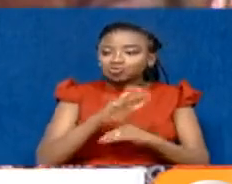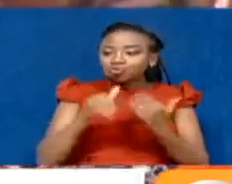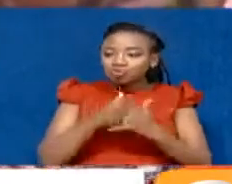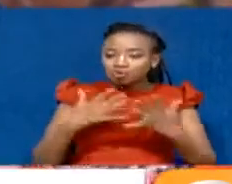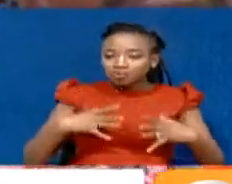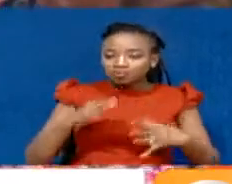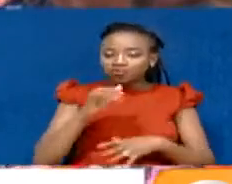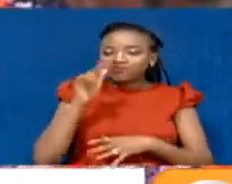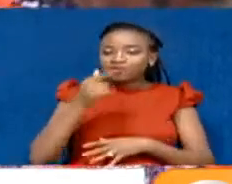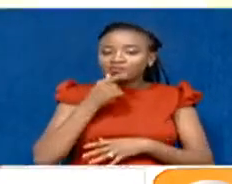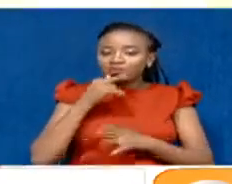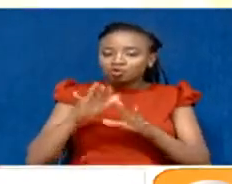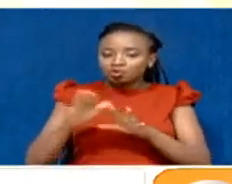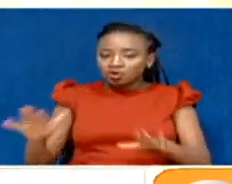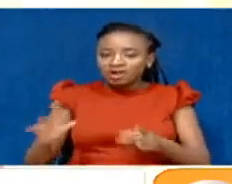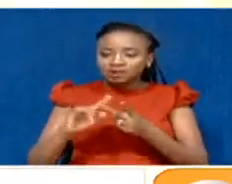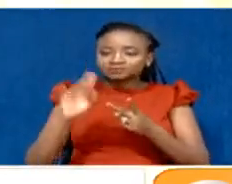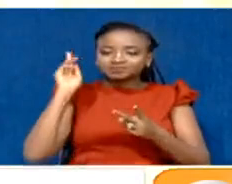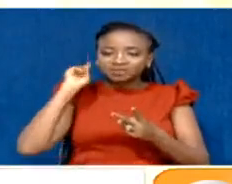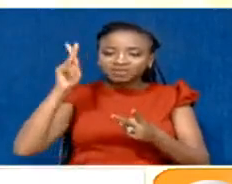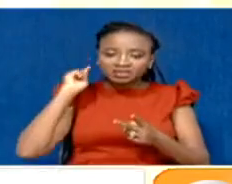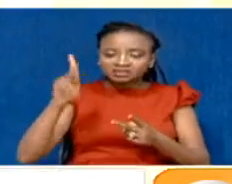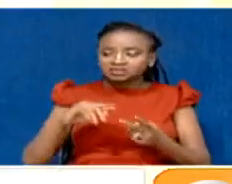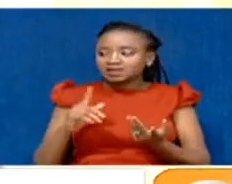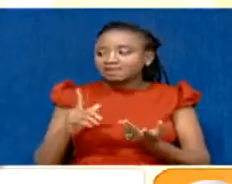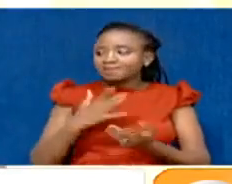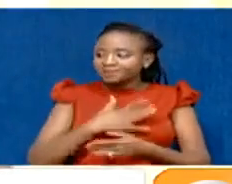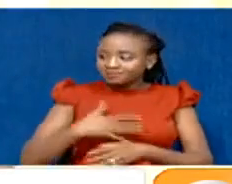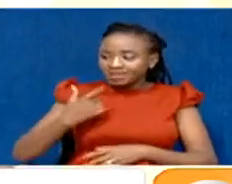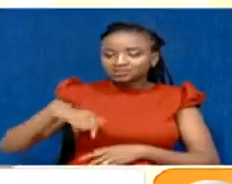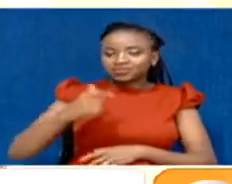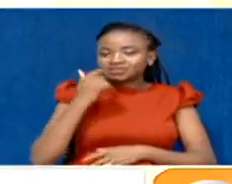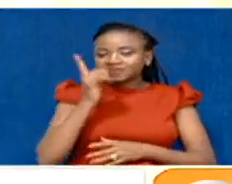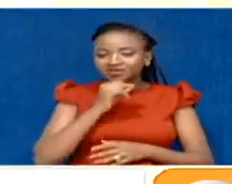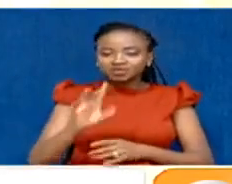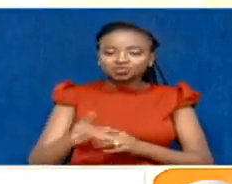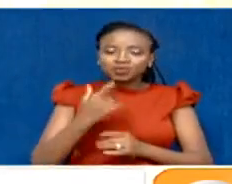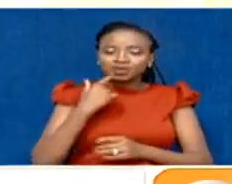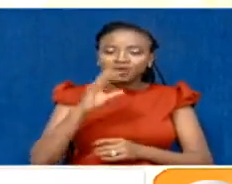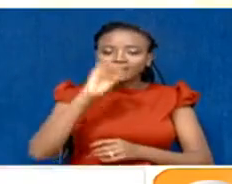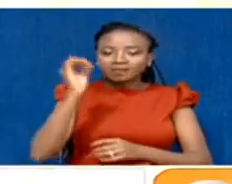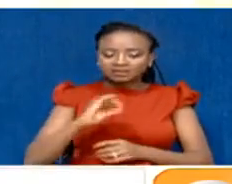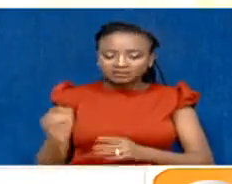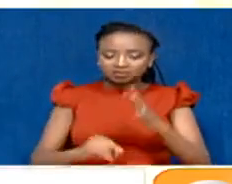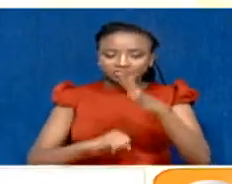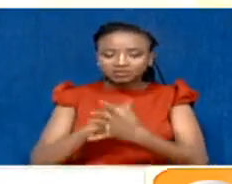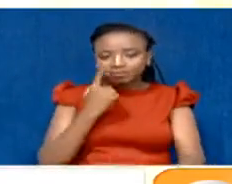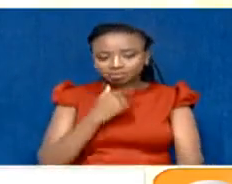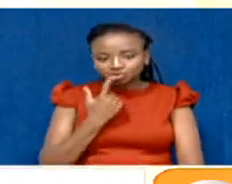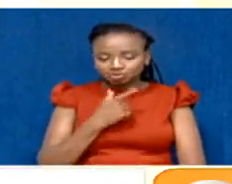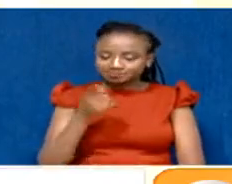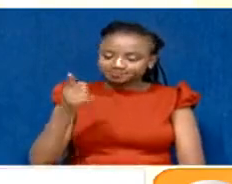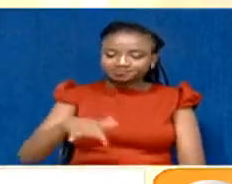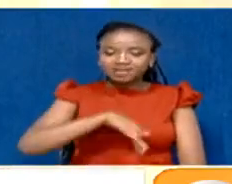Nyanza, those of us from Kisii, we have said we are going to vote 100%